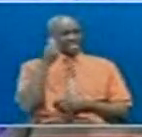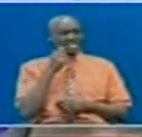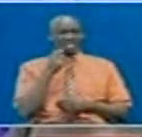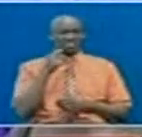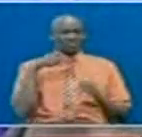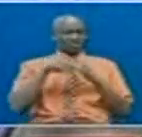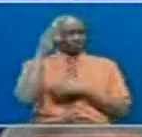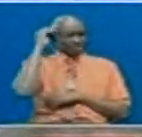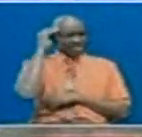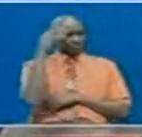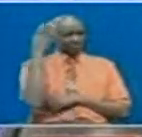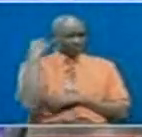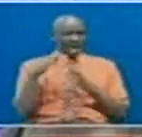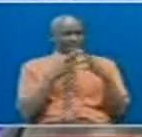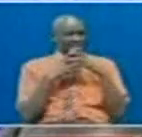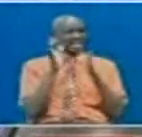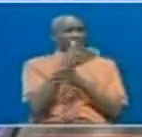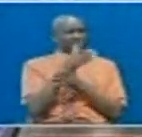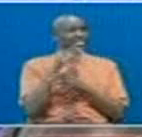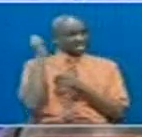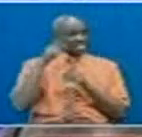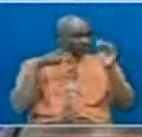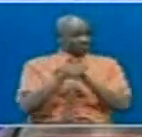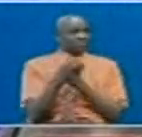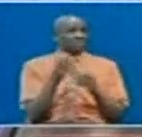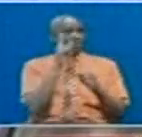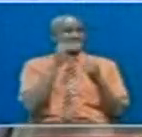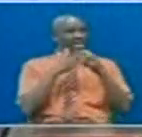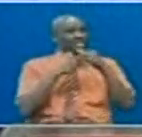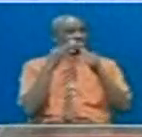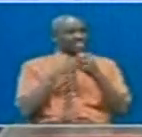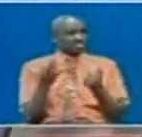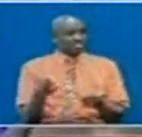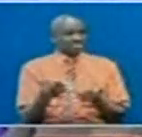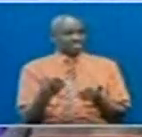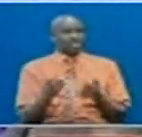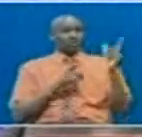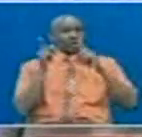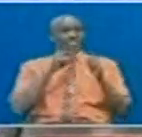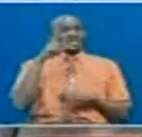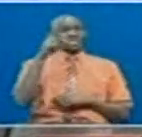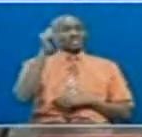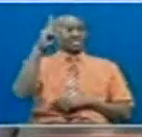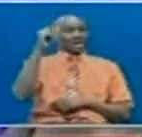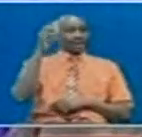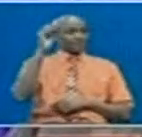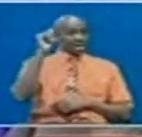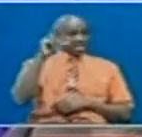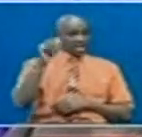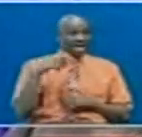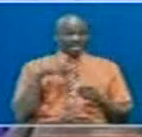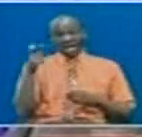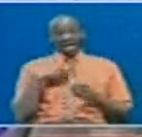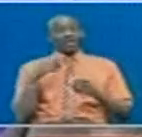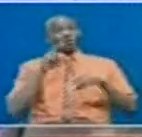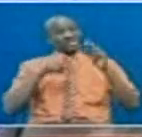Somalia for the American embassy here to be bombed in 1998? What about the tourists in Kikambala and the Kenyan workers in that hotel who